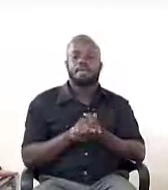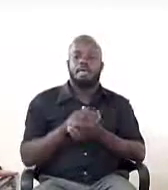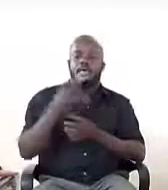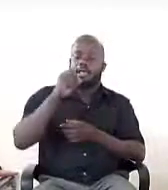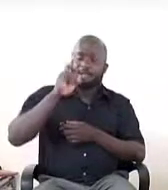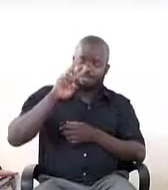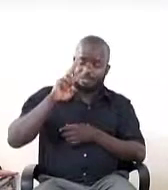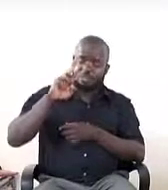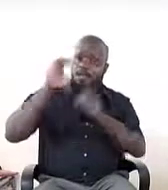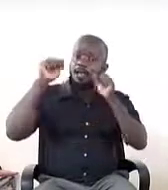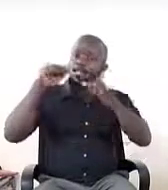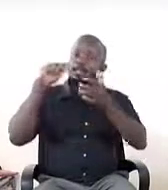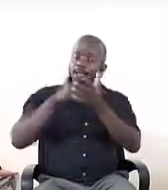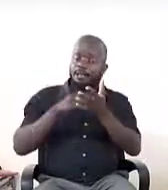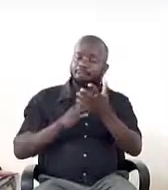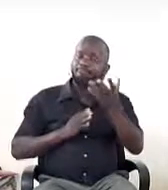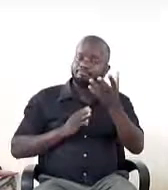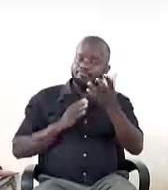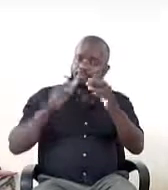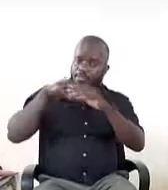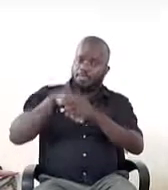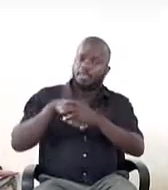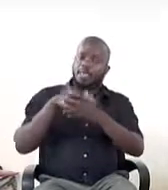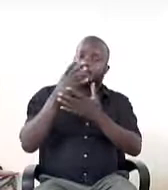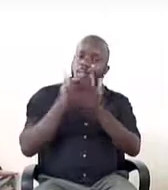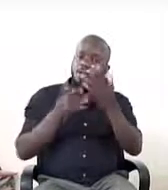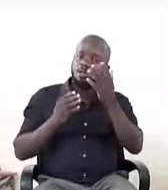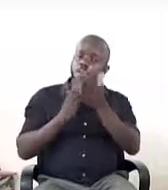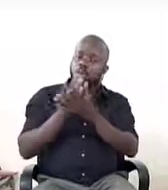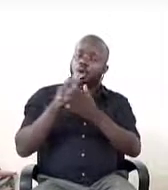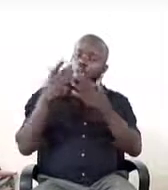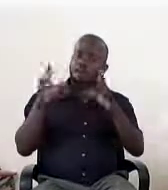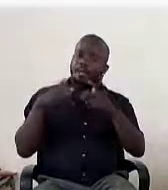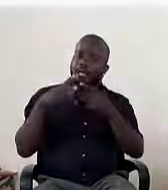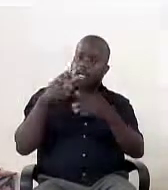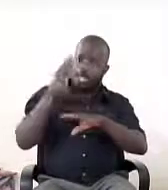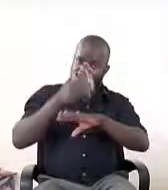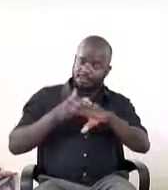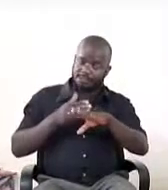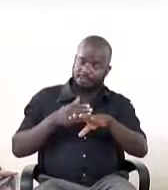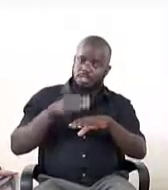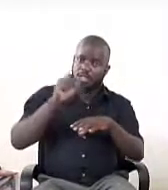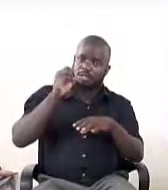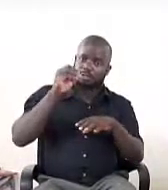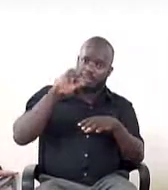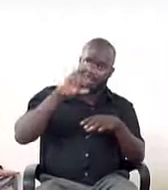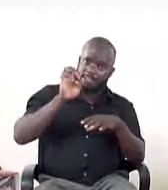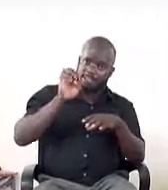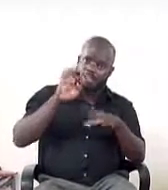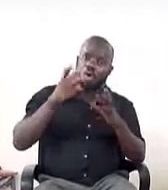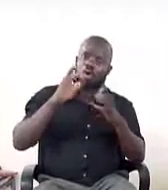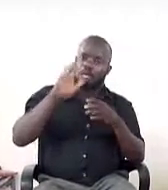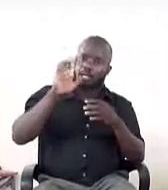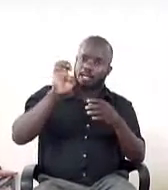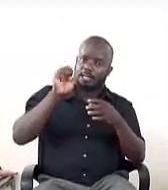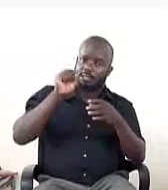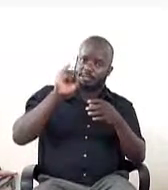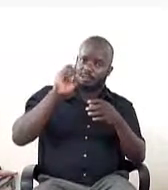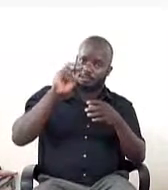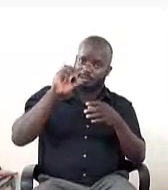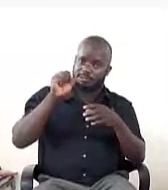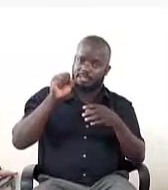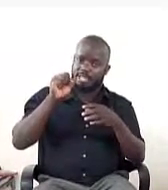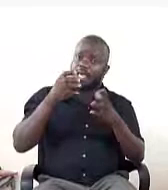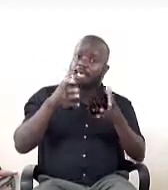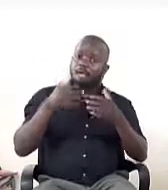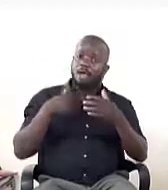HIV can also get into the bloodstream through open cuts, sores, or lesions. So we have here a kid crying